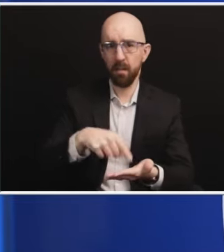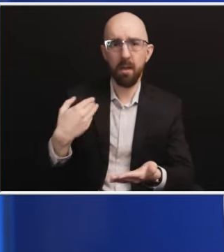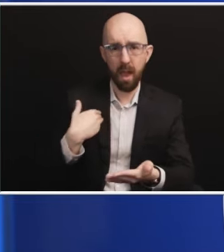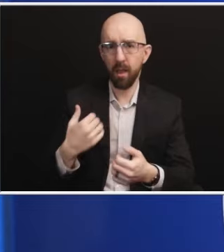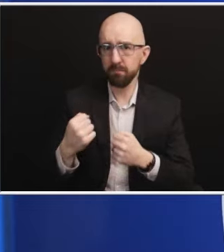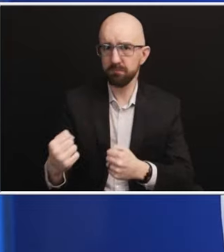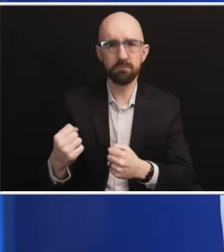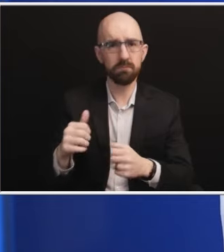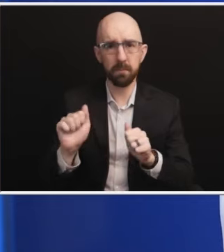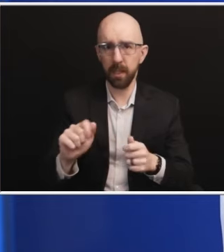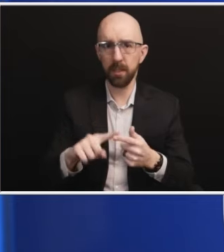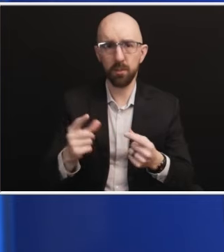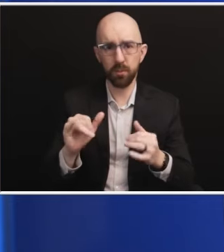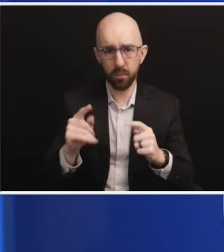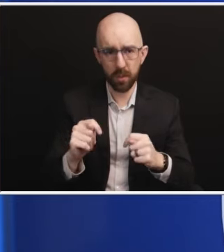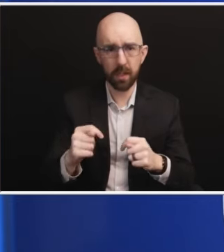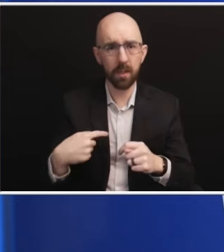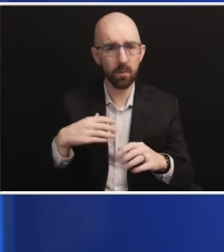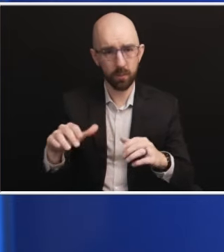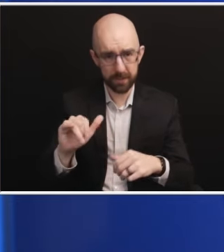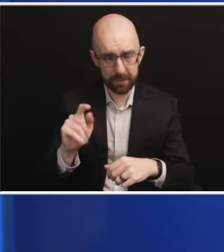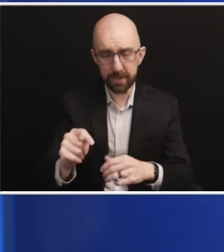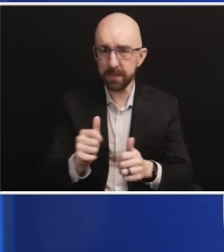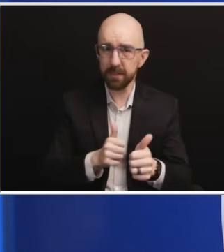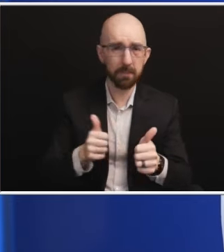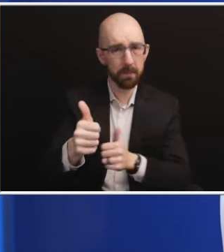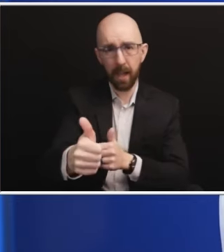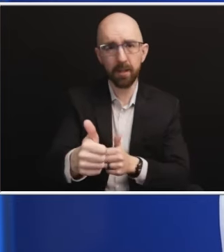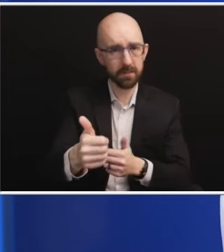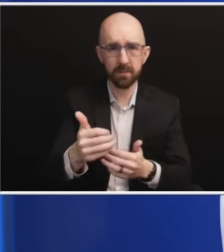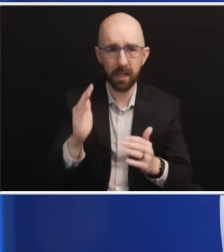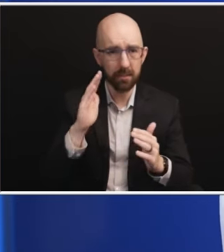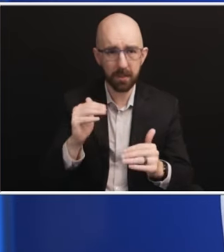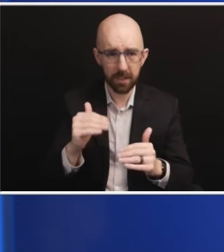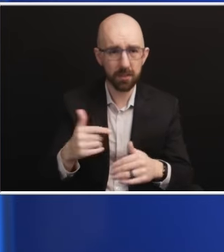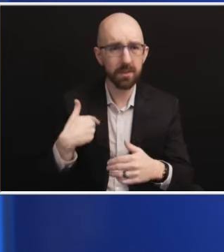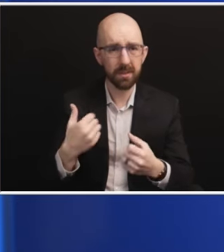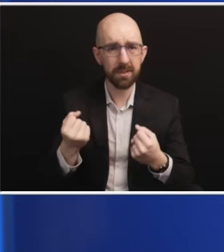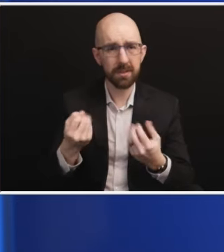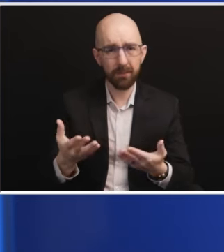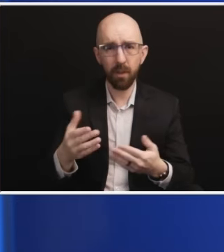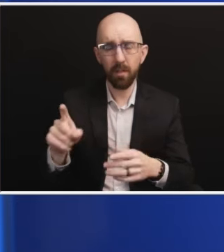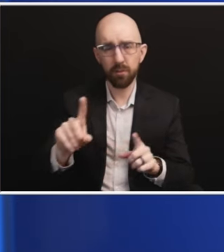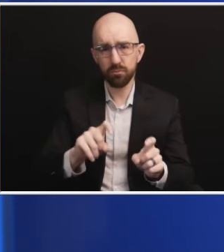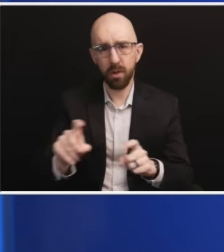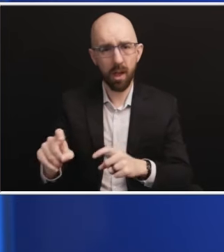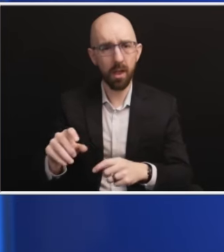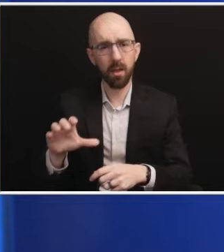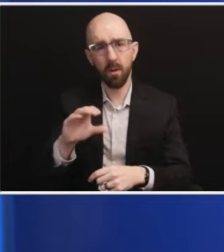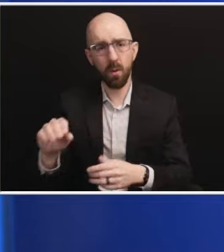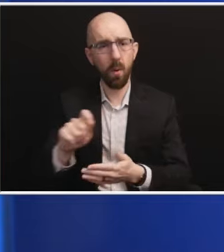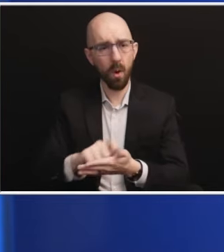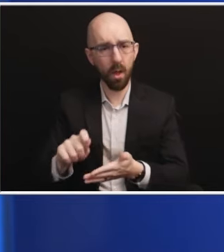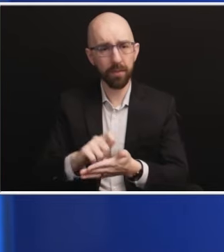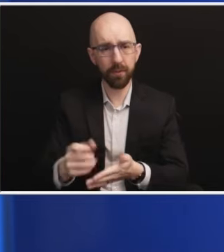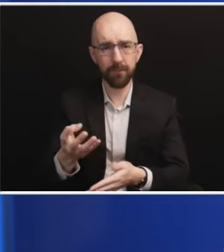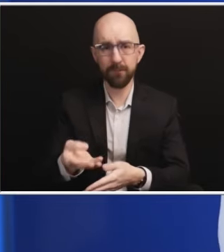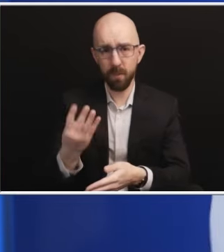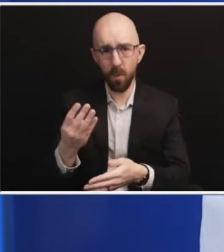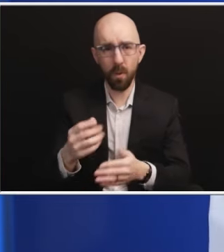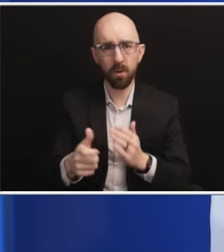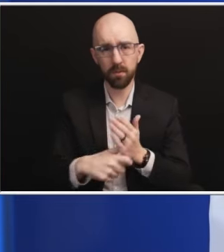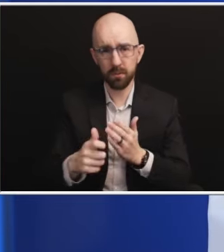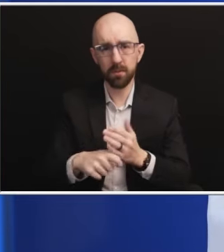par excellence, and we're a lead enrolling site on a number of these trials, co-authored 4 manuscripts in the New England Journal of Medicine that led